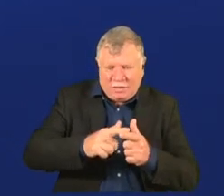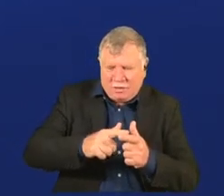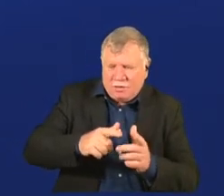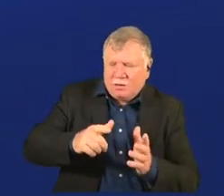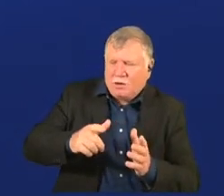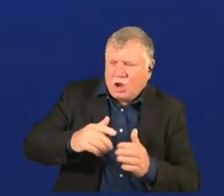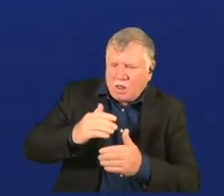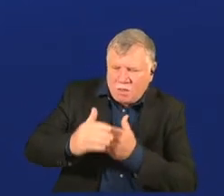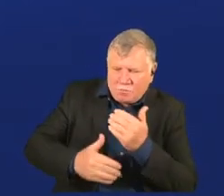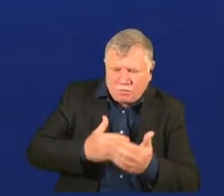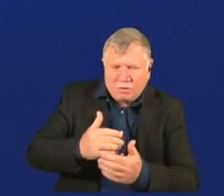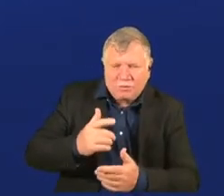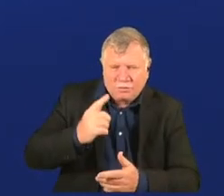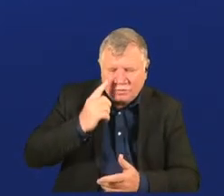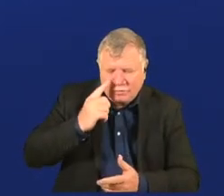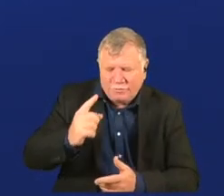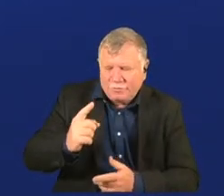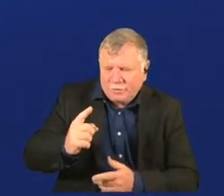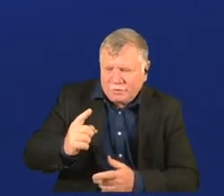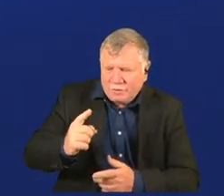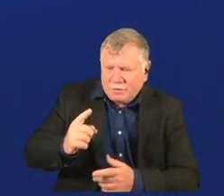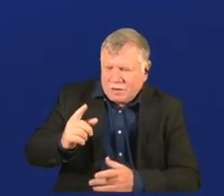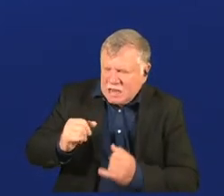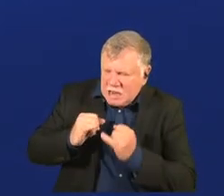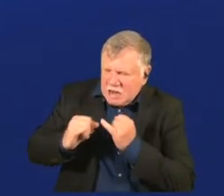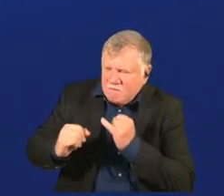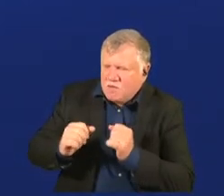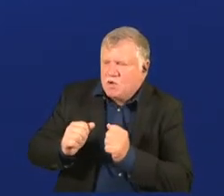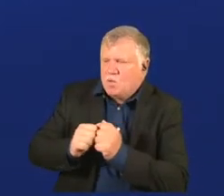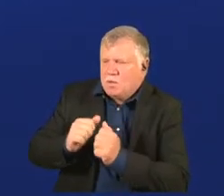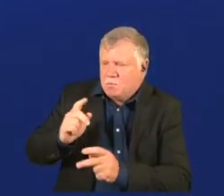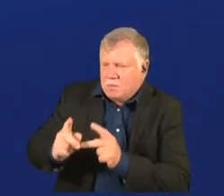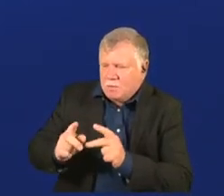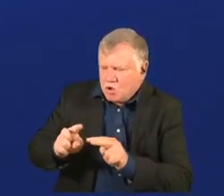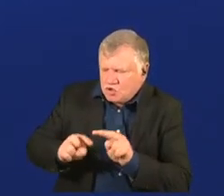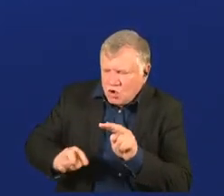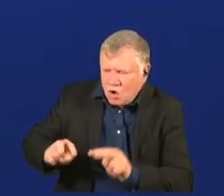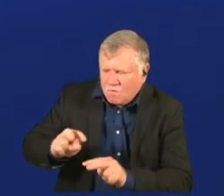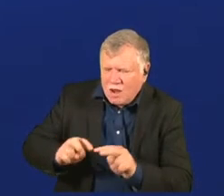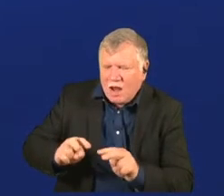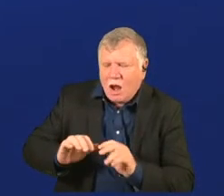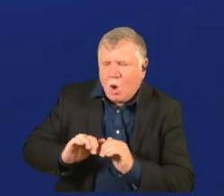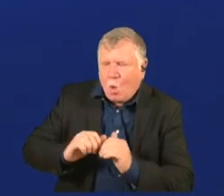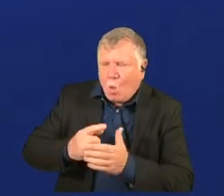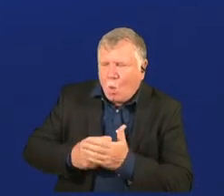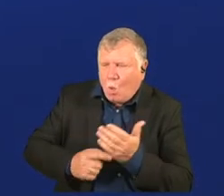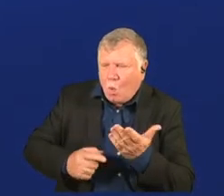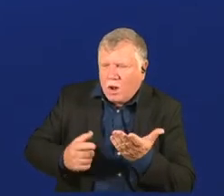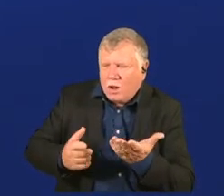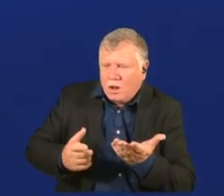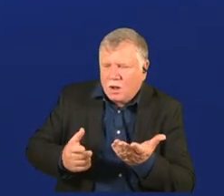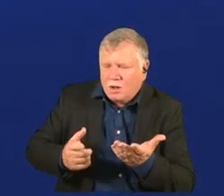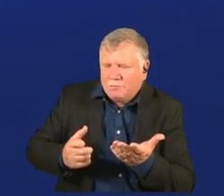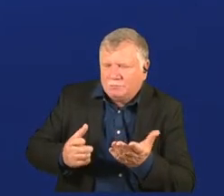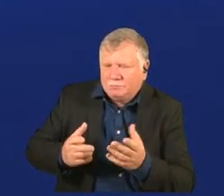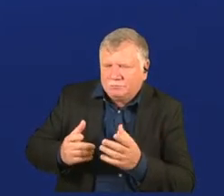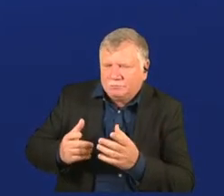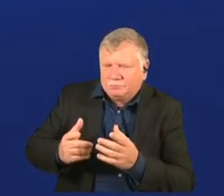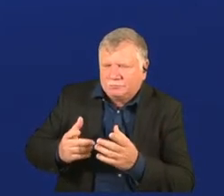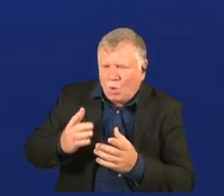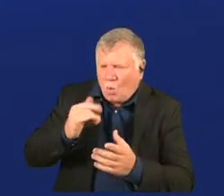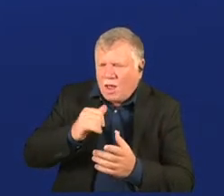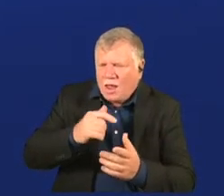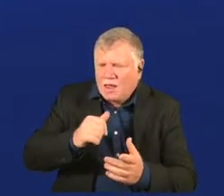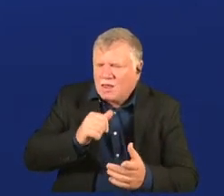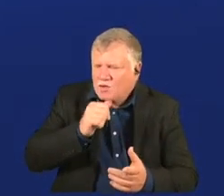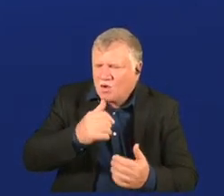qualitative process, stakeholder engagement interviews, a survey, to try to understand what drives that imbalance. Why do we